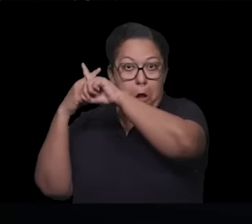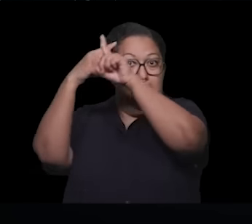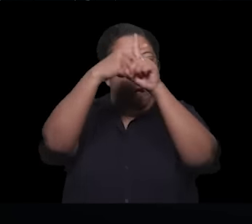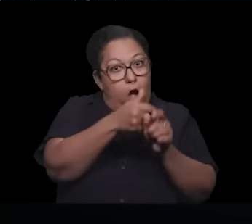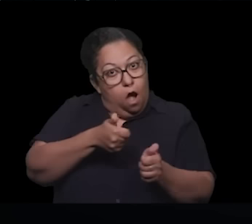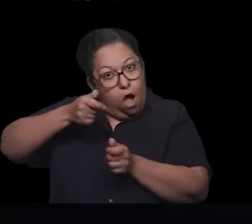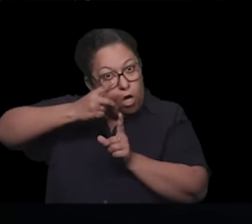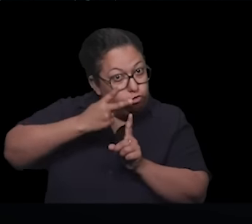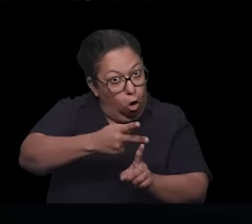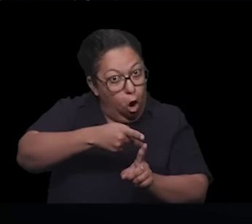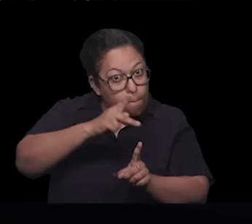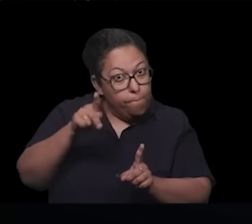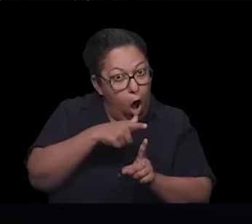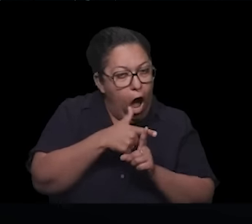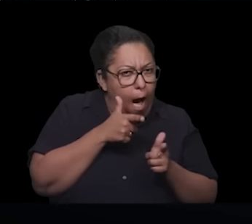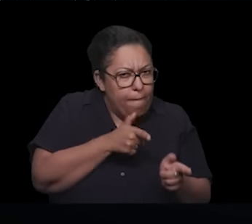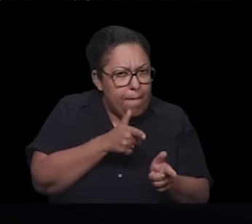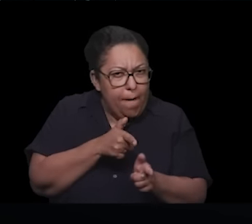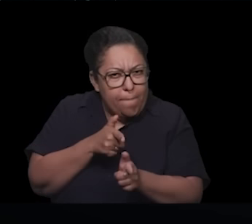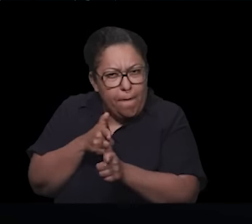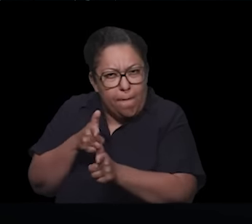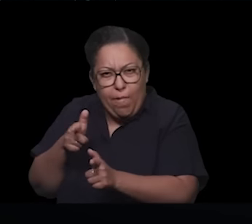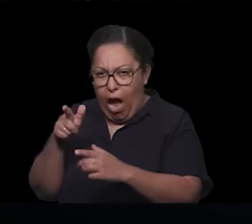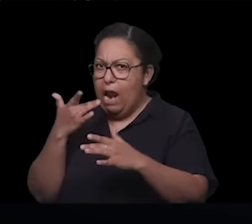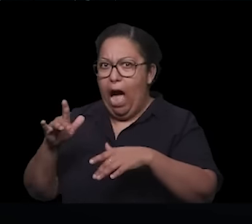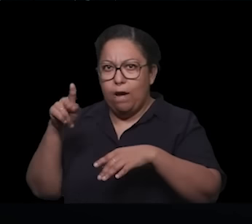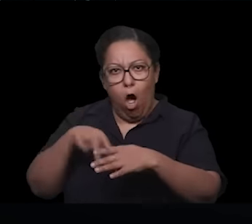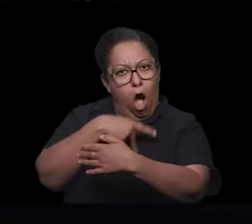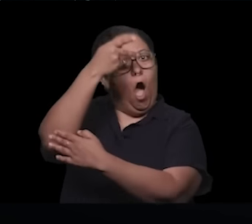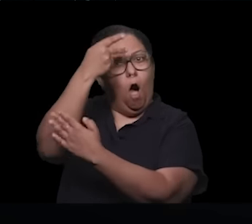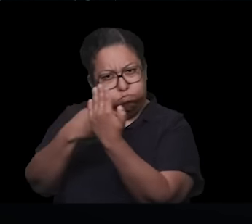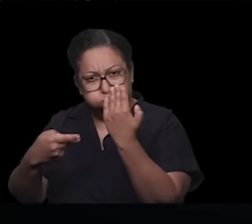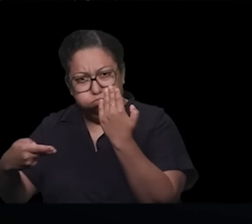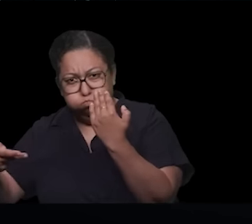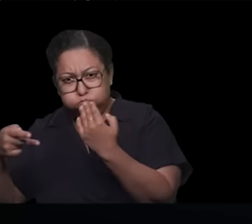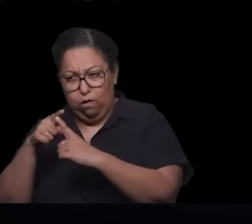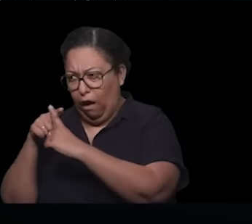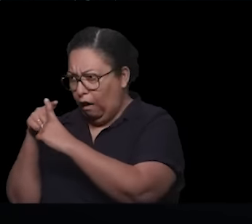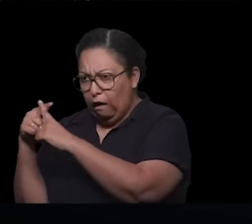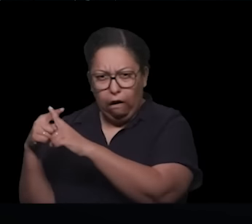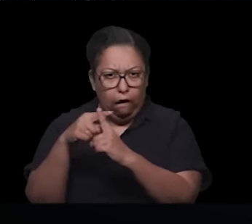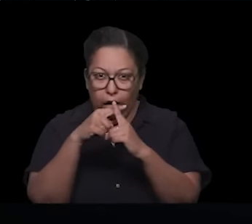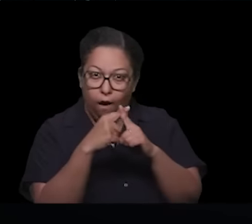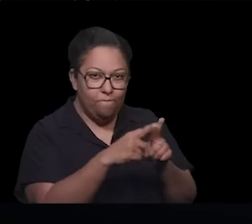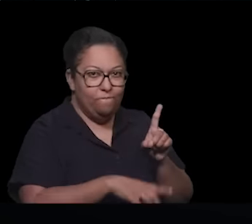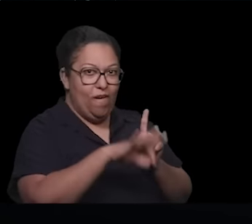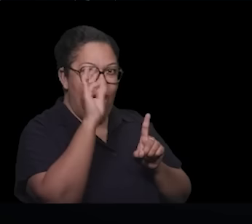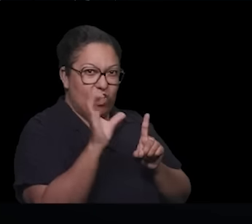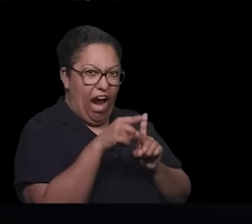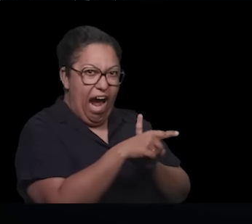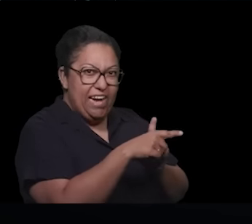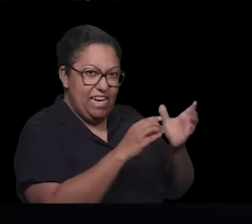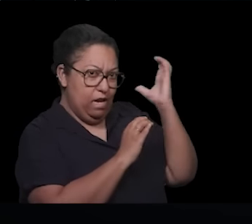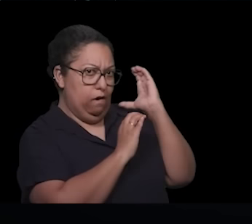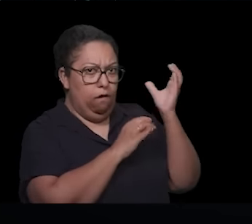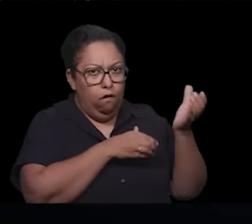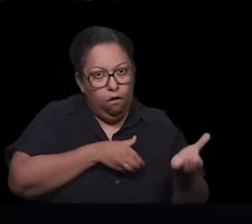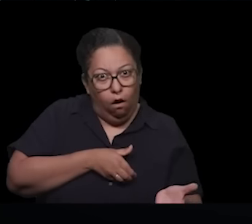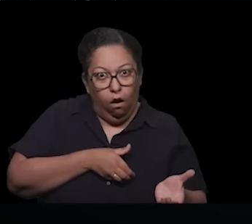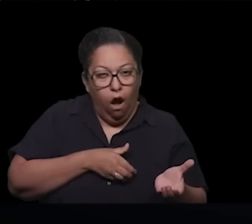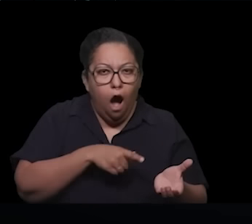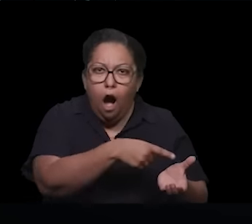The Ornithopter's gunner fires down at him, but Paul manages to dive behind the next leg. The gunner swivels back around to Chani to find her